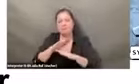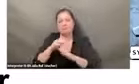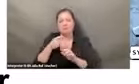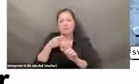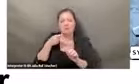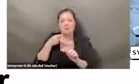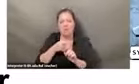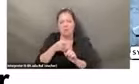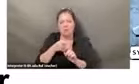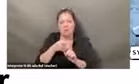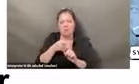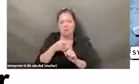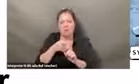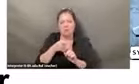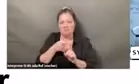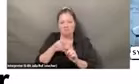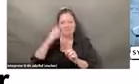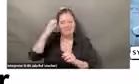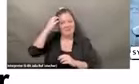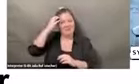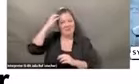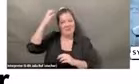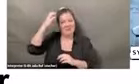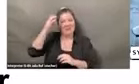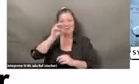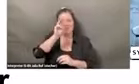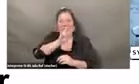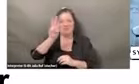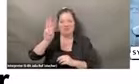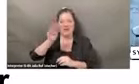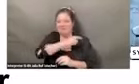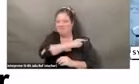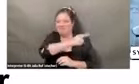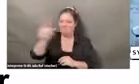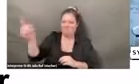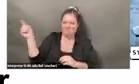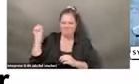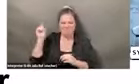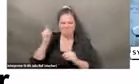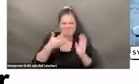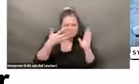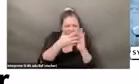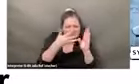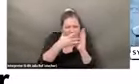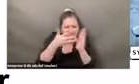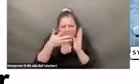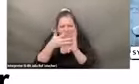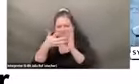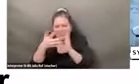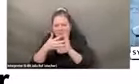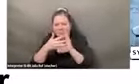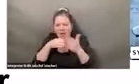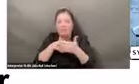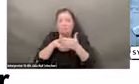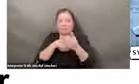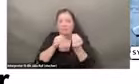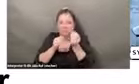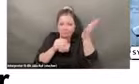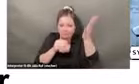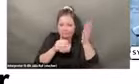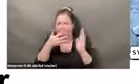track all the public sector website and report all inaccessibility issues